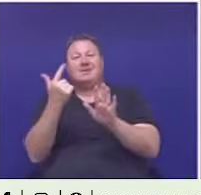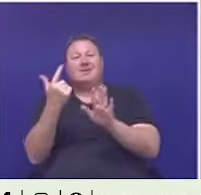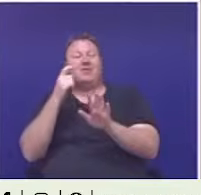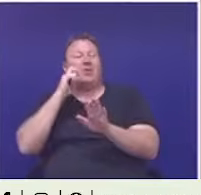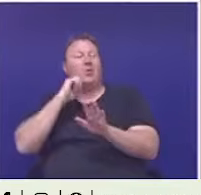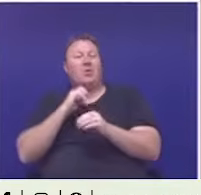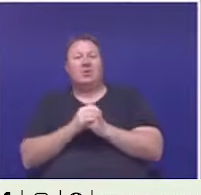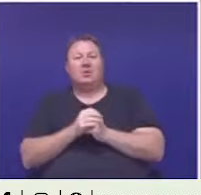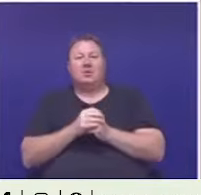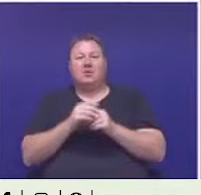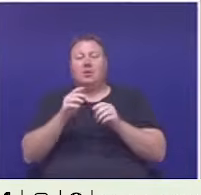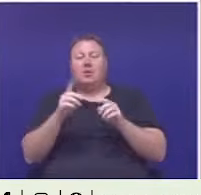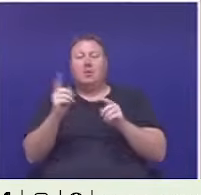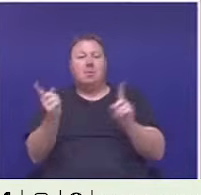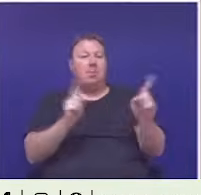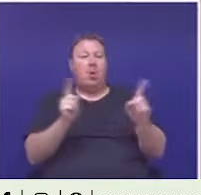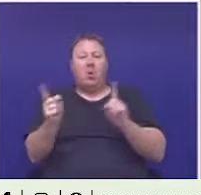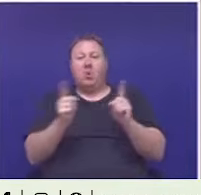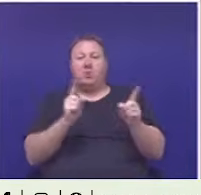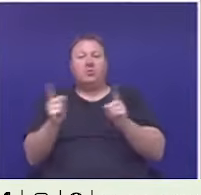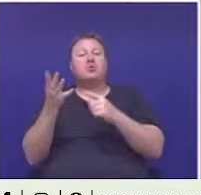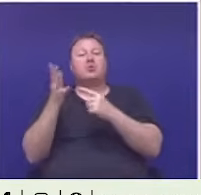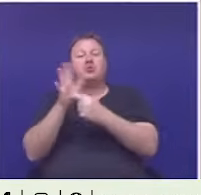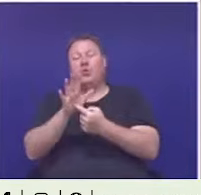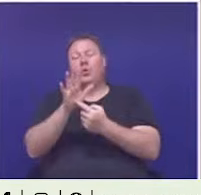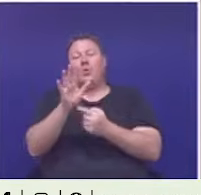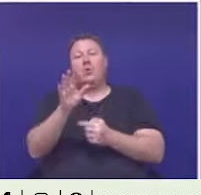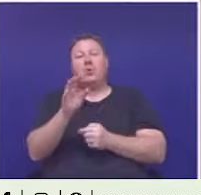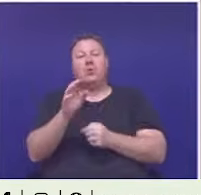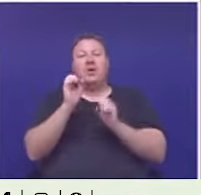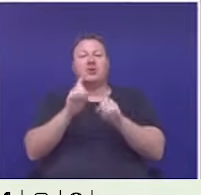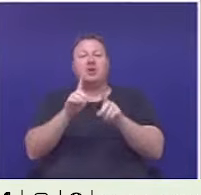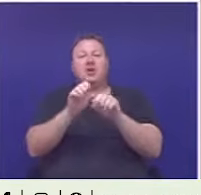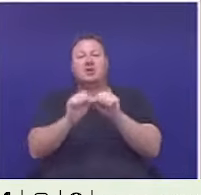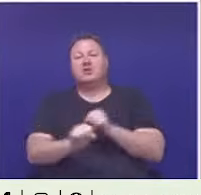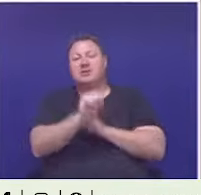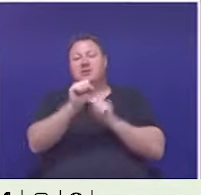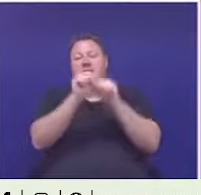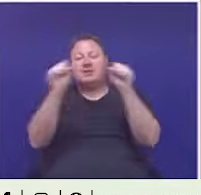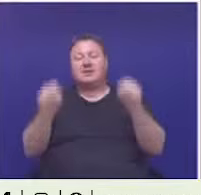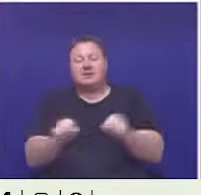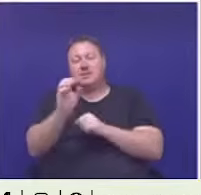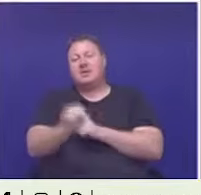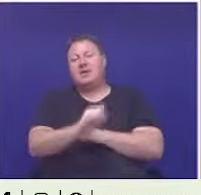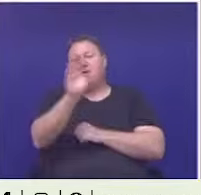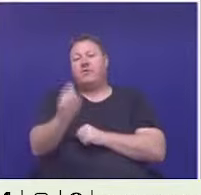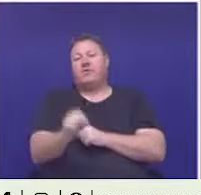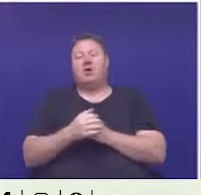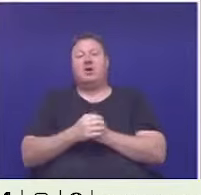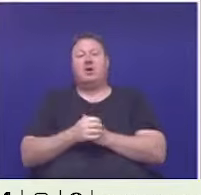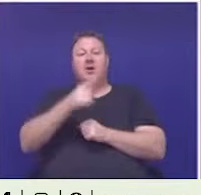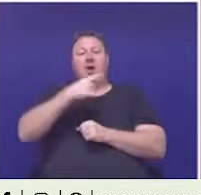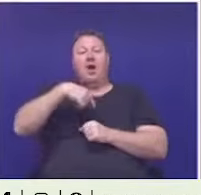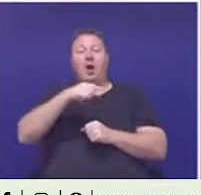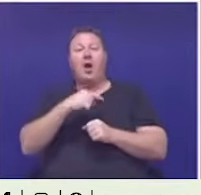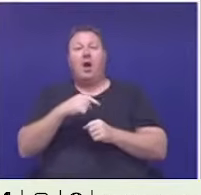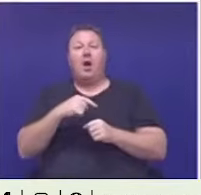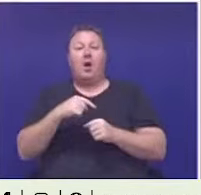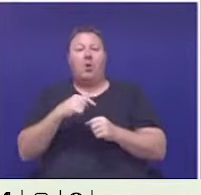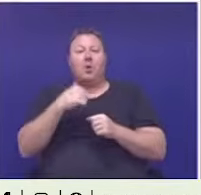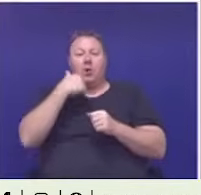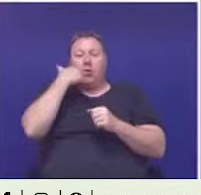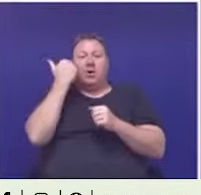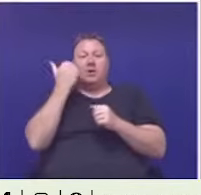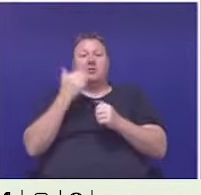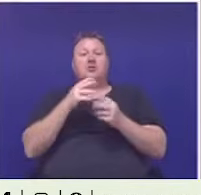10-year-olds, those are the faces of South Africa's education system. And I think our moral obligation is to change